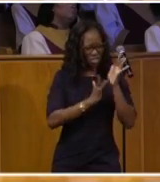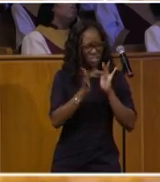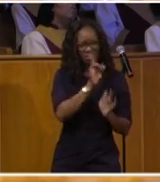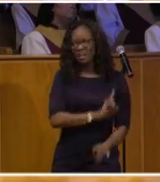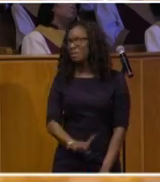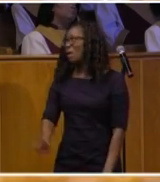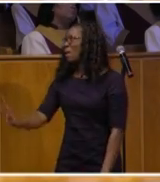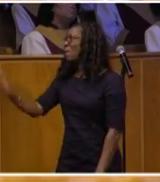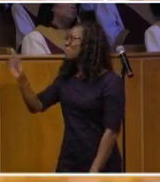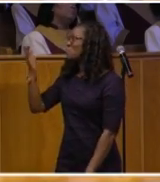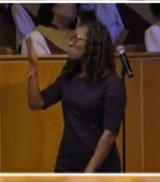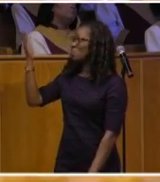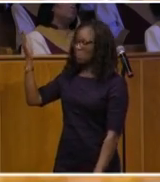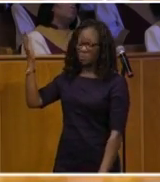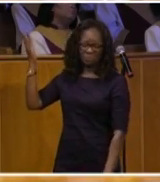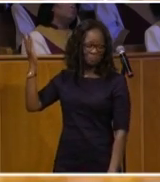thee."